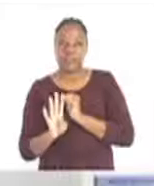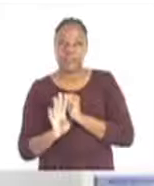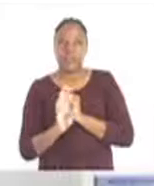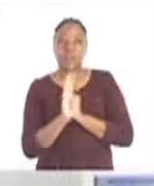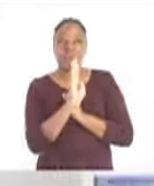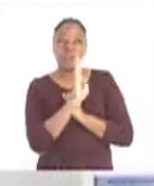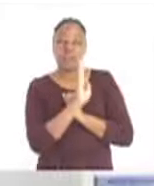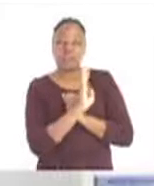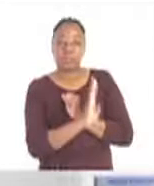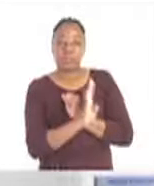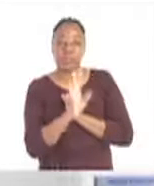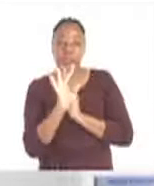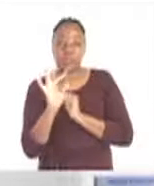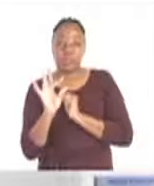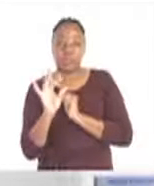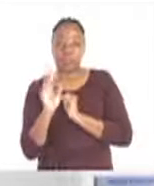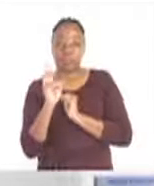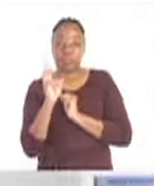43,